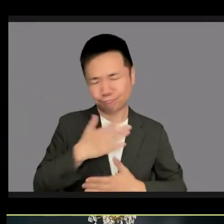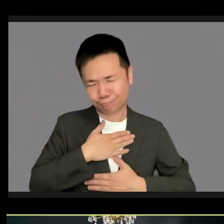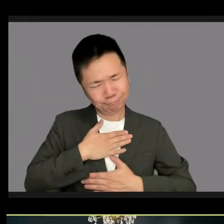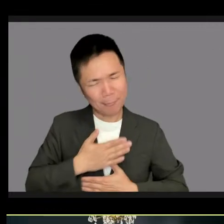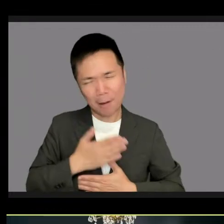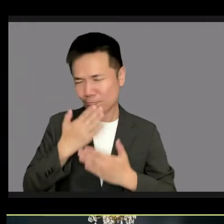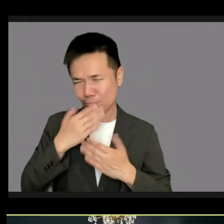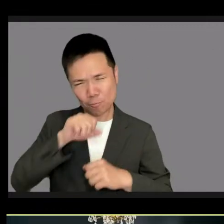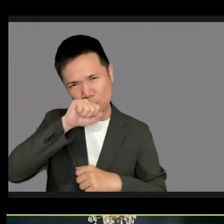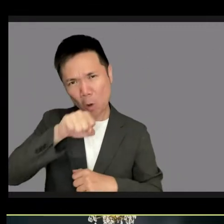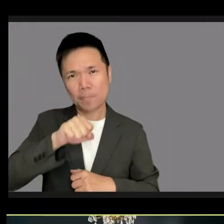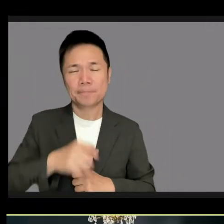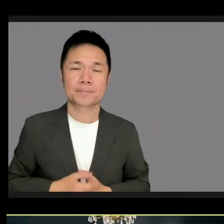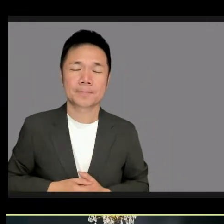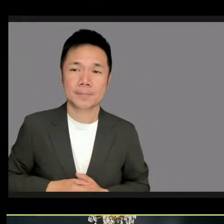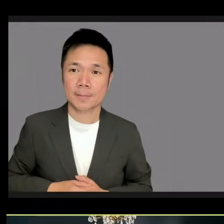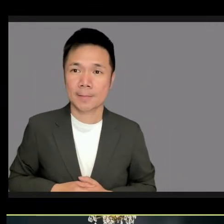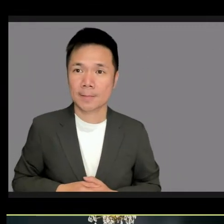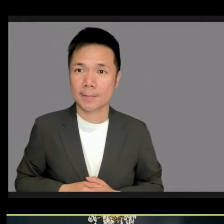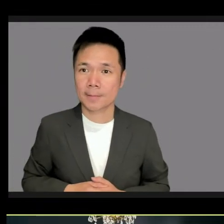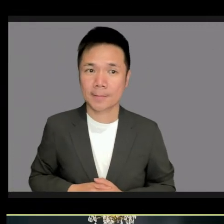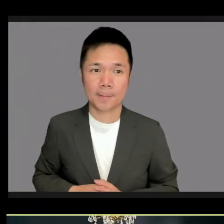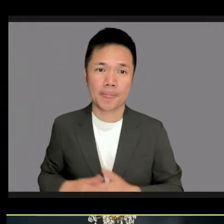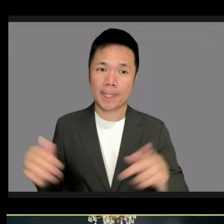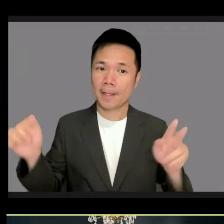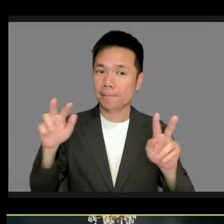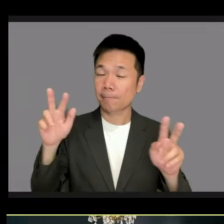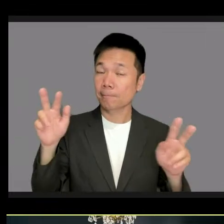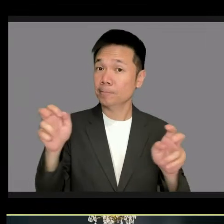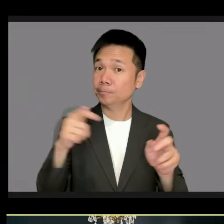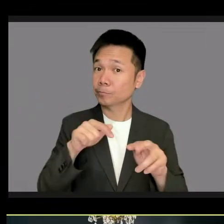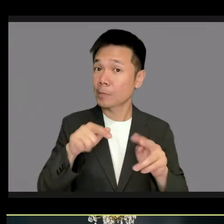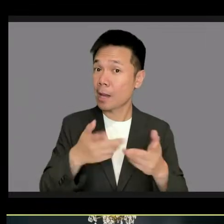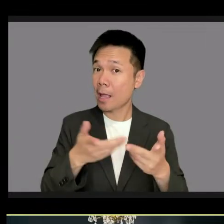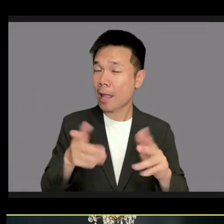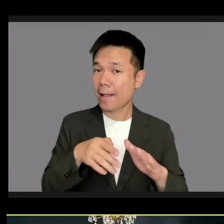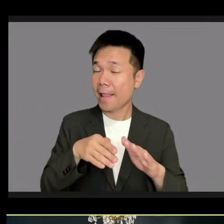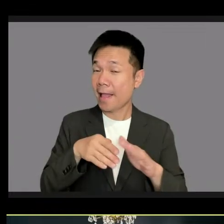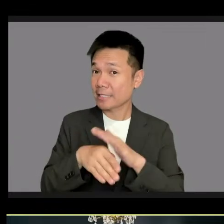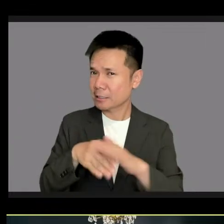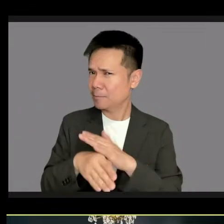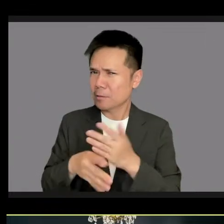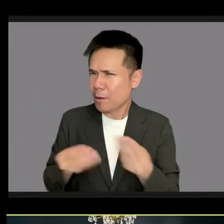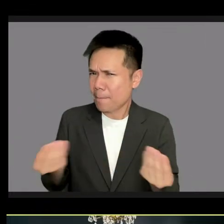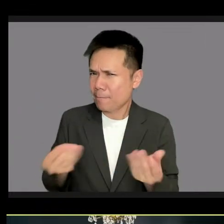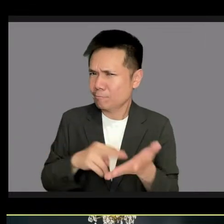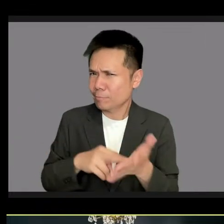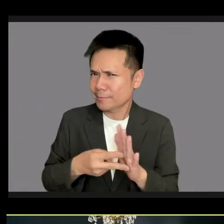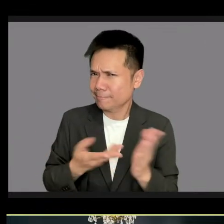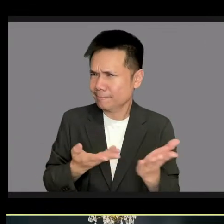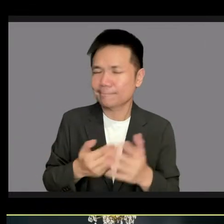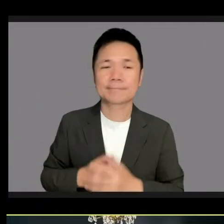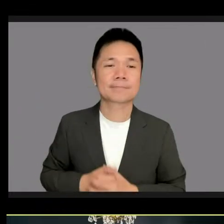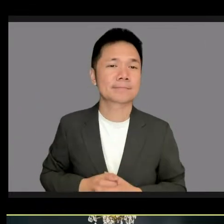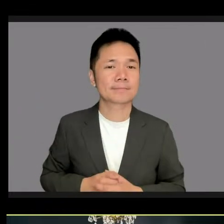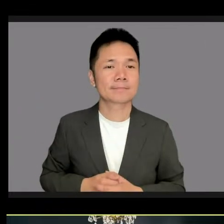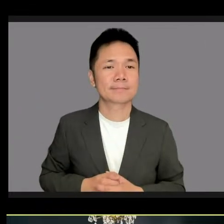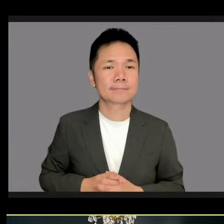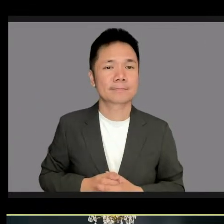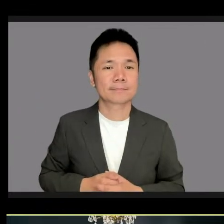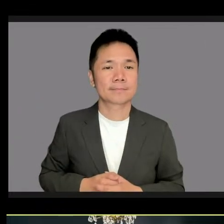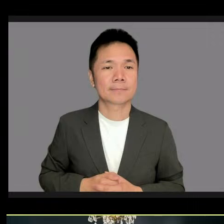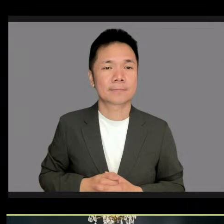So first, let's think about what it means to create an accessible experience. So when we consider creating